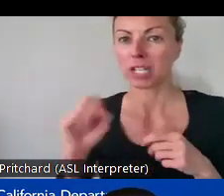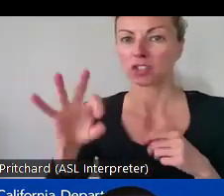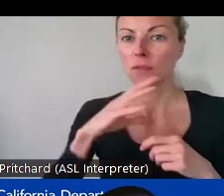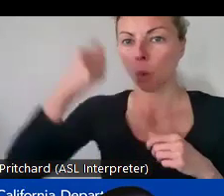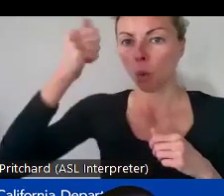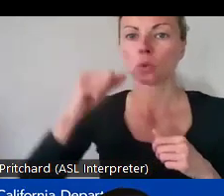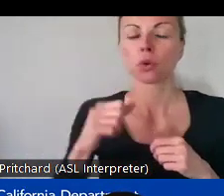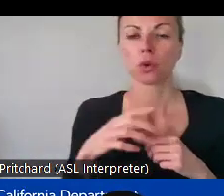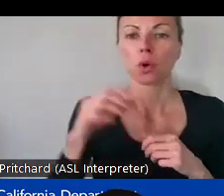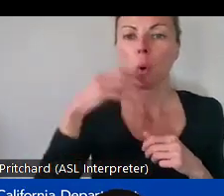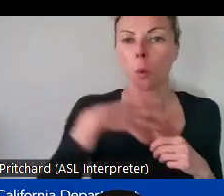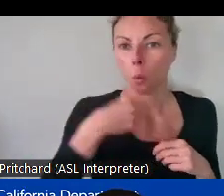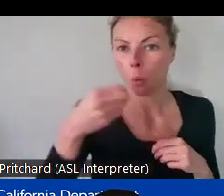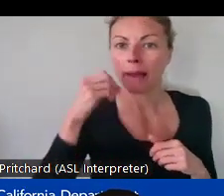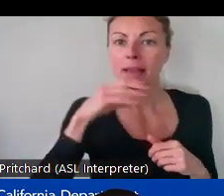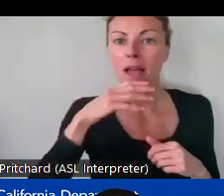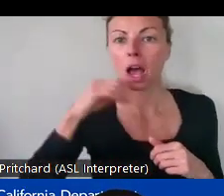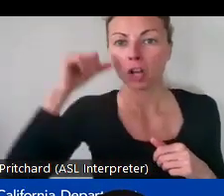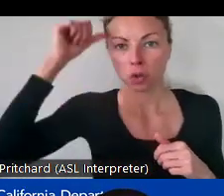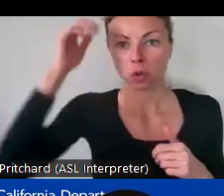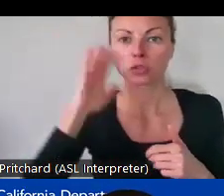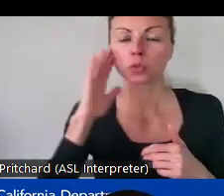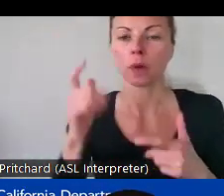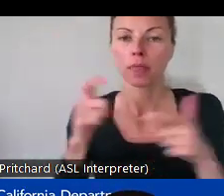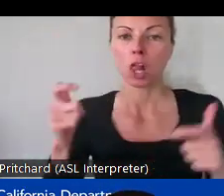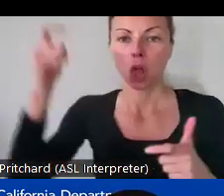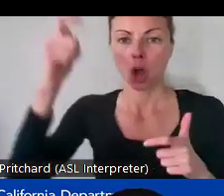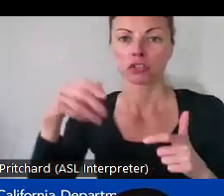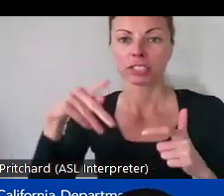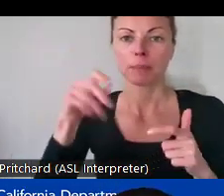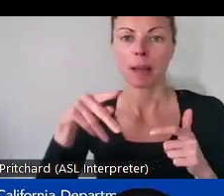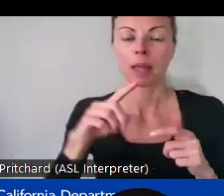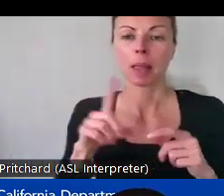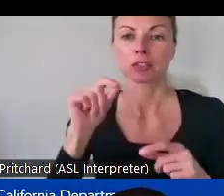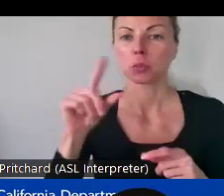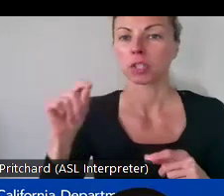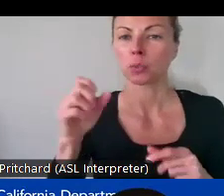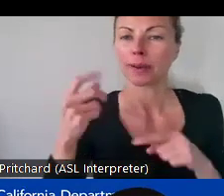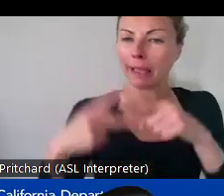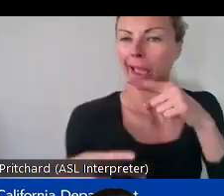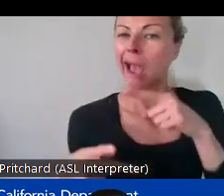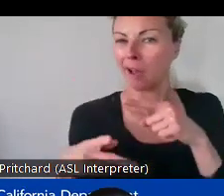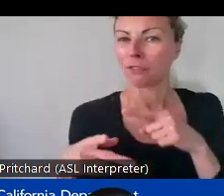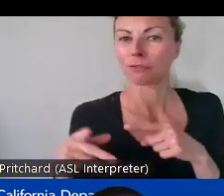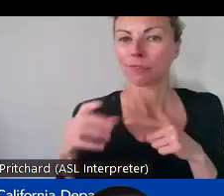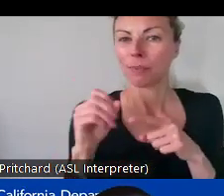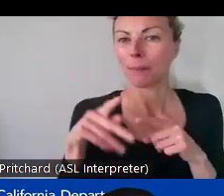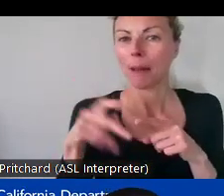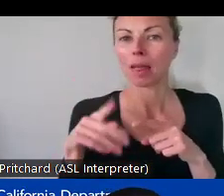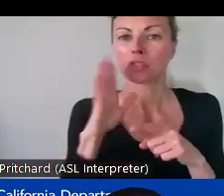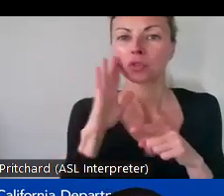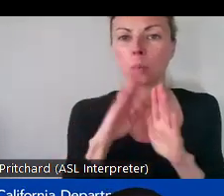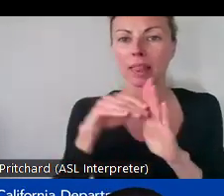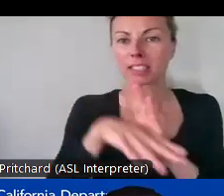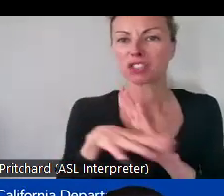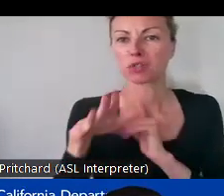adults will make up a larger share of the state population. In 2020, they comprise about half of the older adult state population. This will decrease to